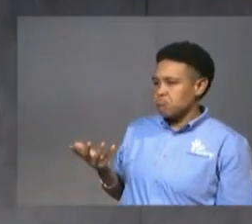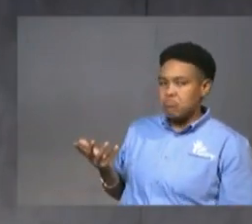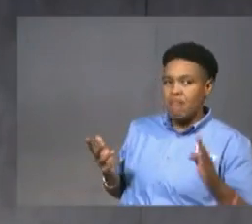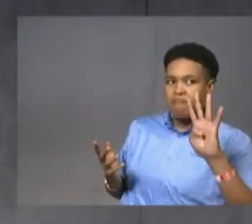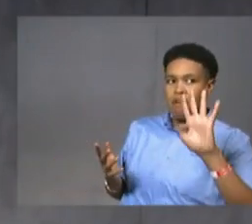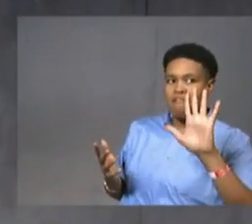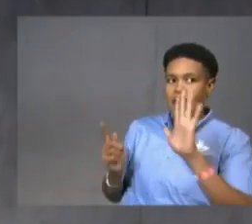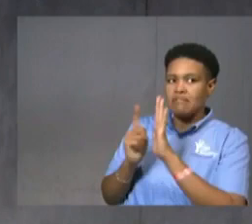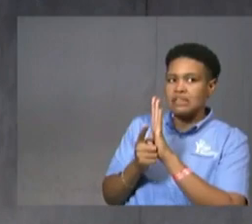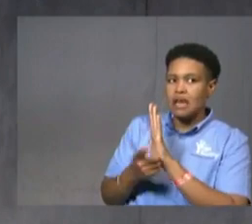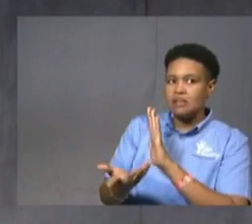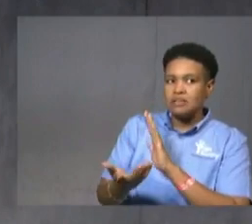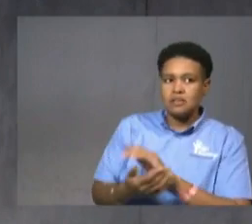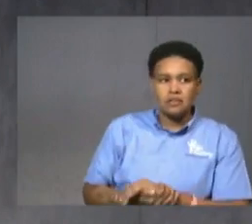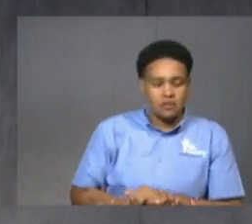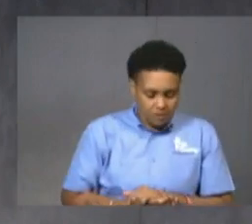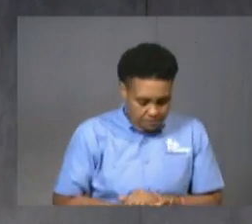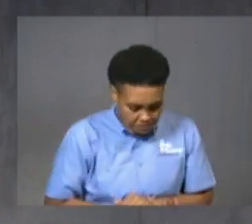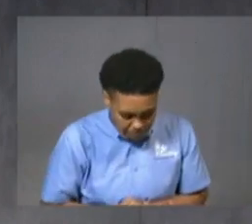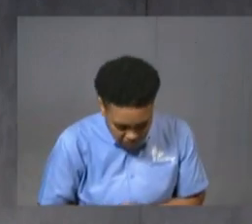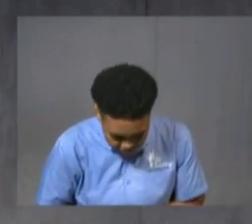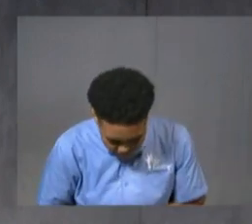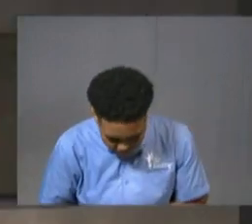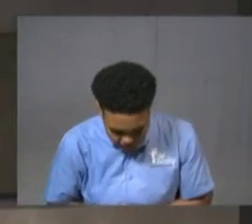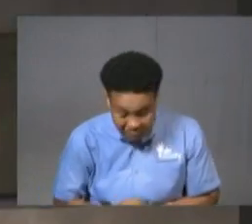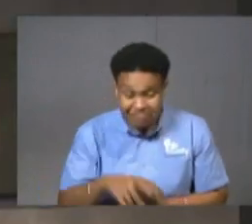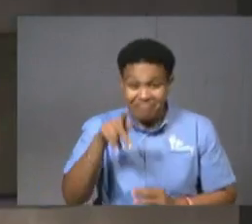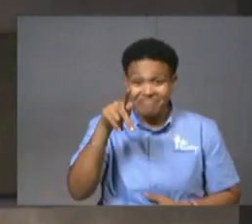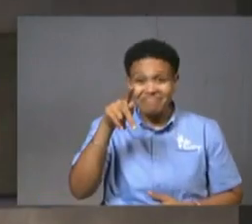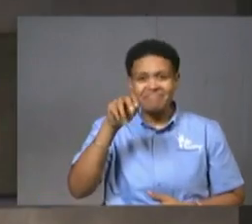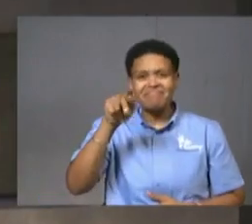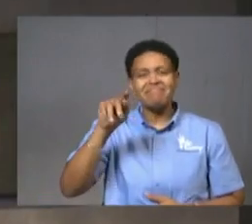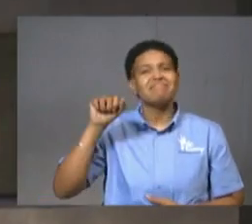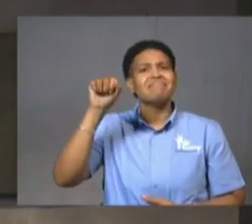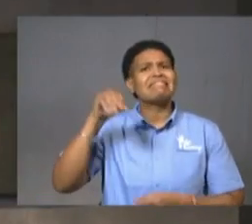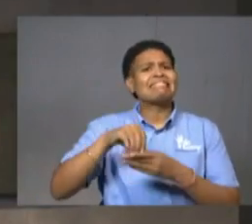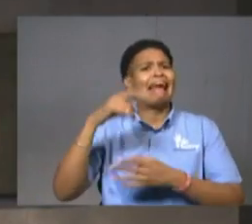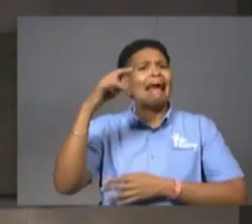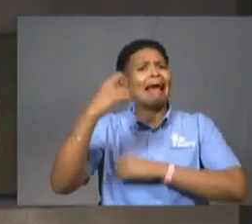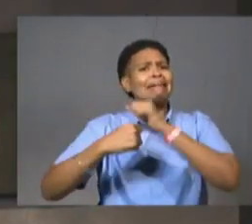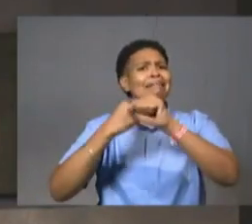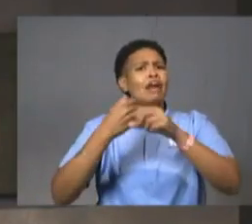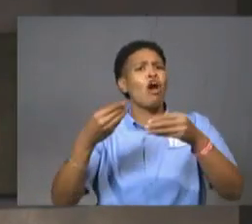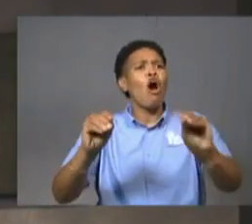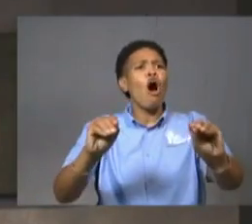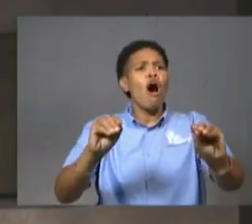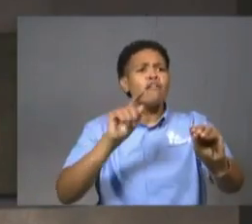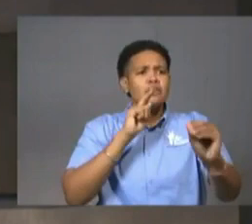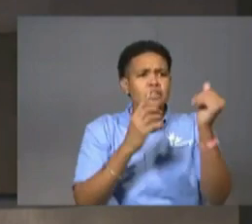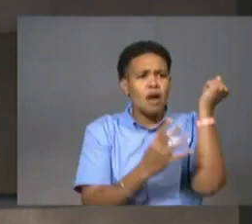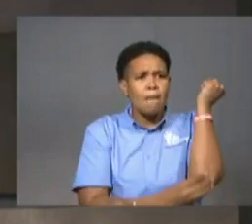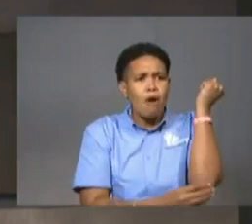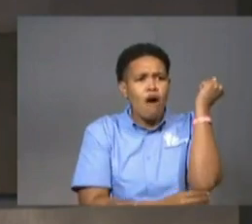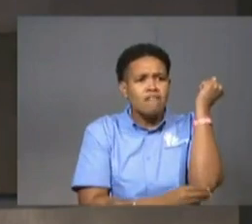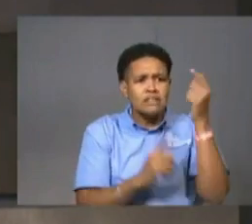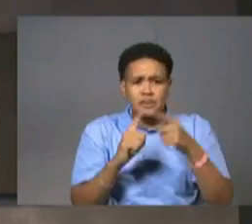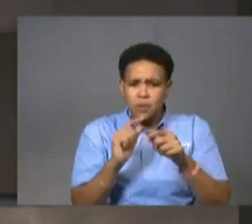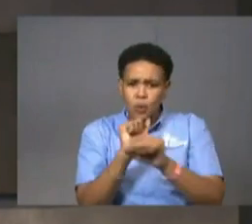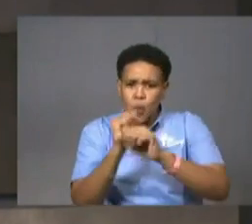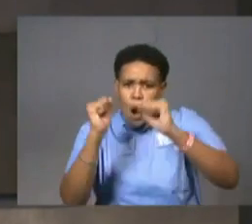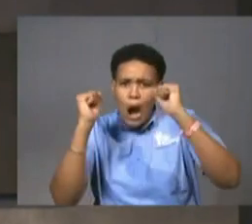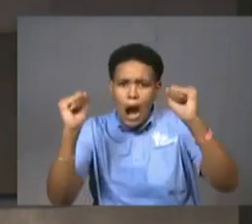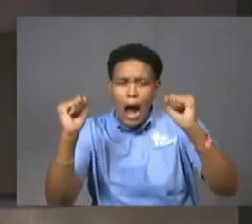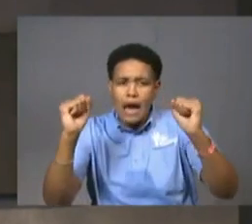seconds. The People's National Party, in its 18 years in office, brought poverty and unemployment